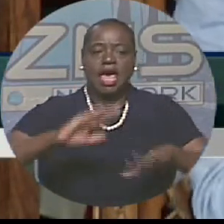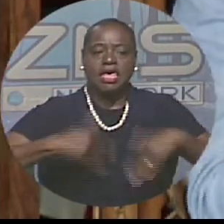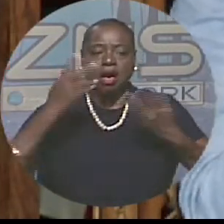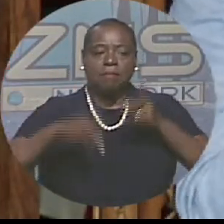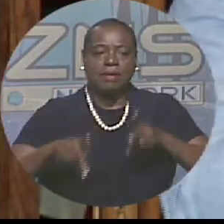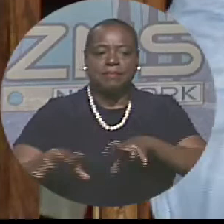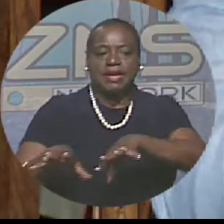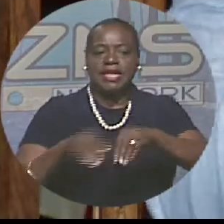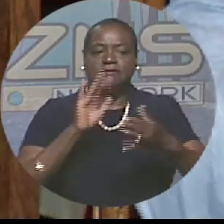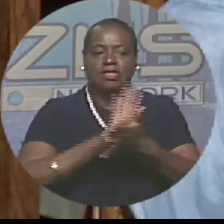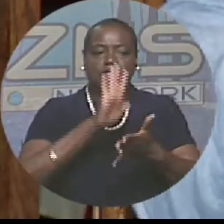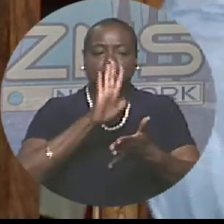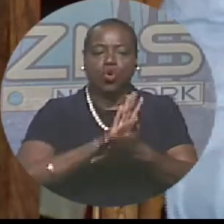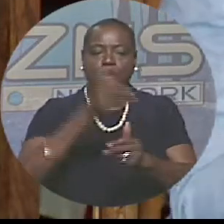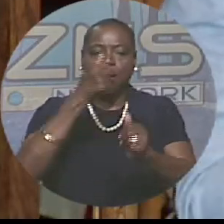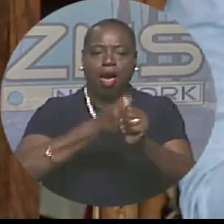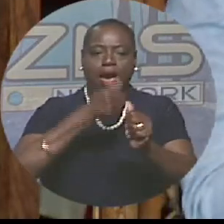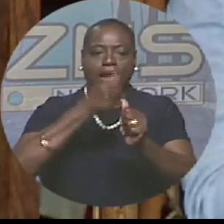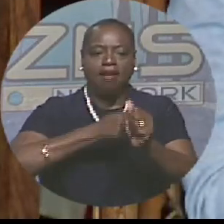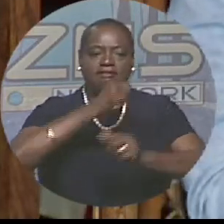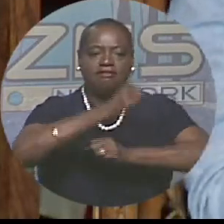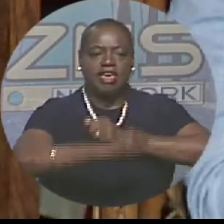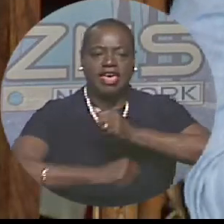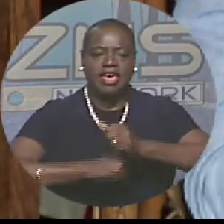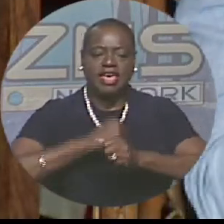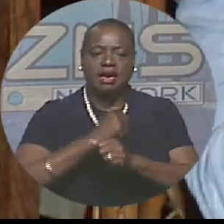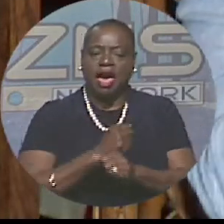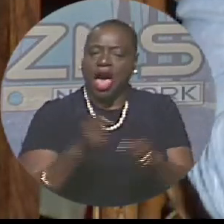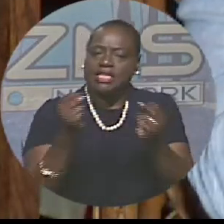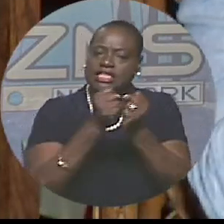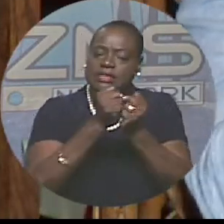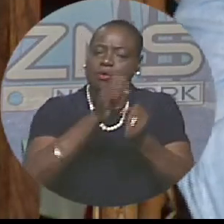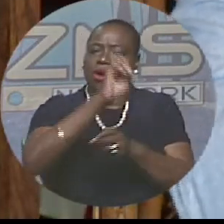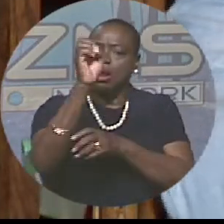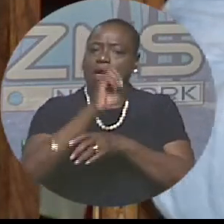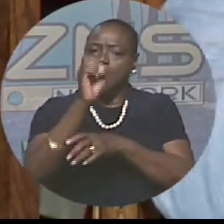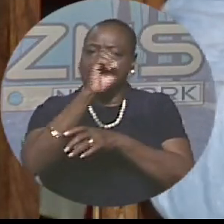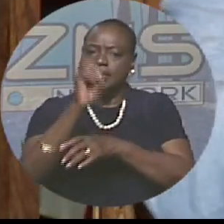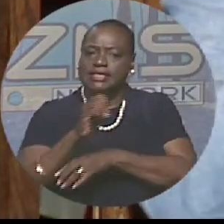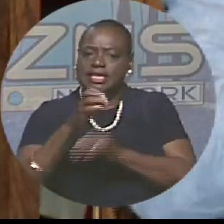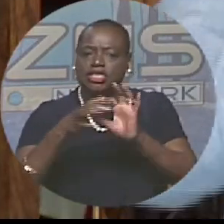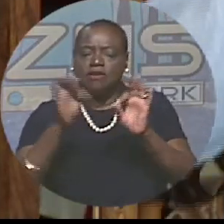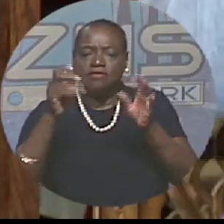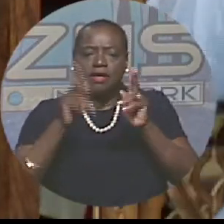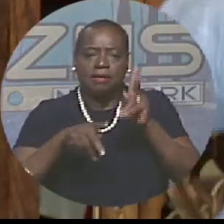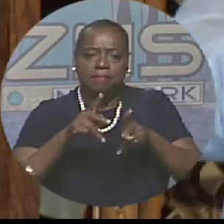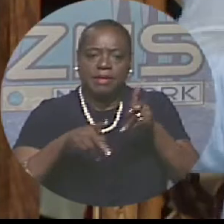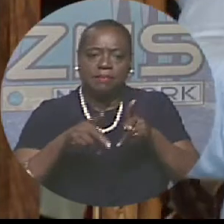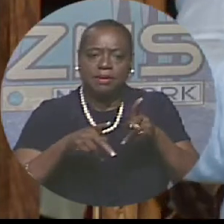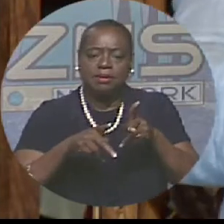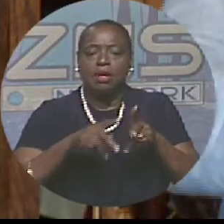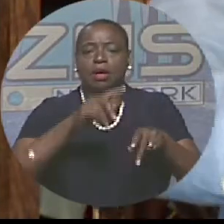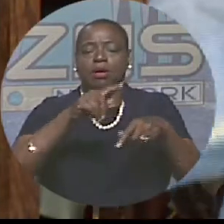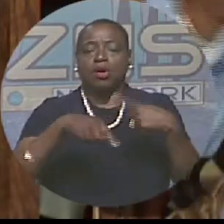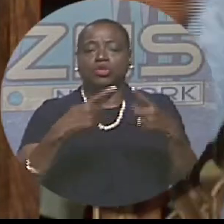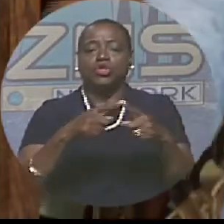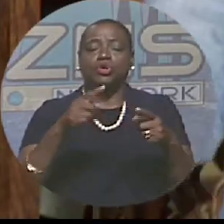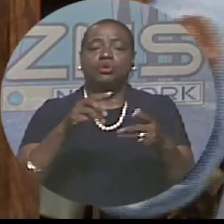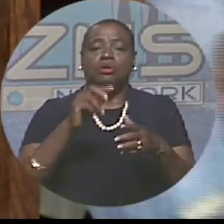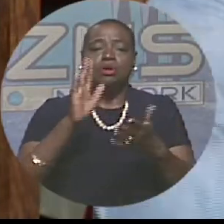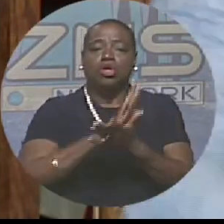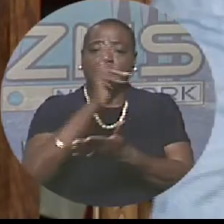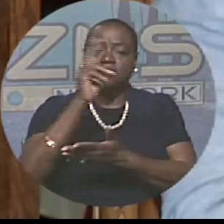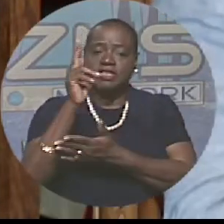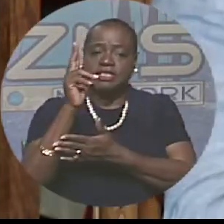year. Some of them, a very small percentage of those people, actually decide or have the opportunity to go on to university. Some go